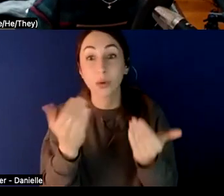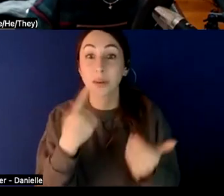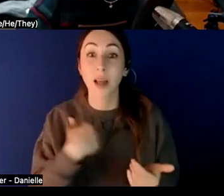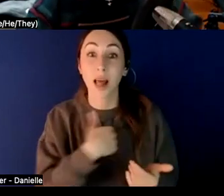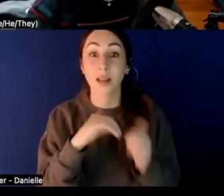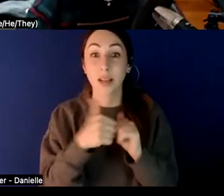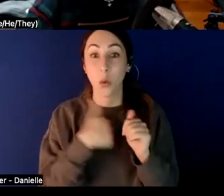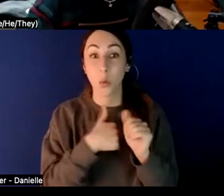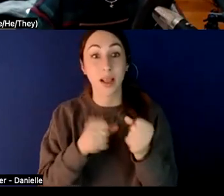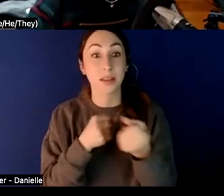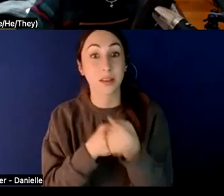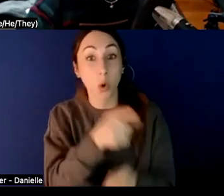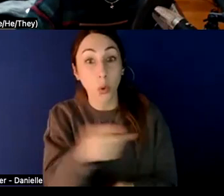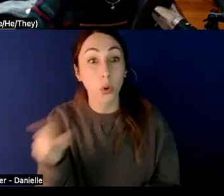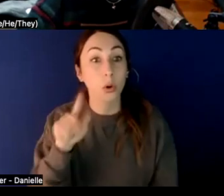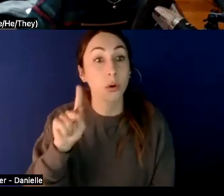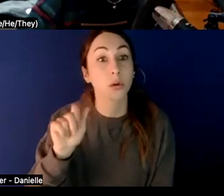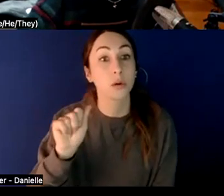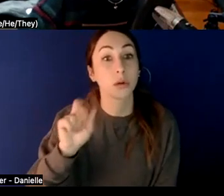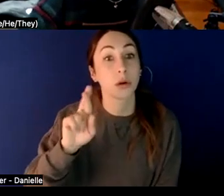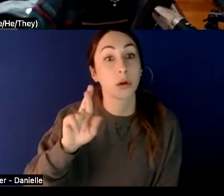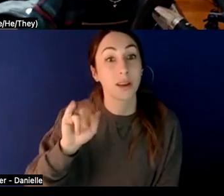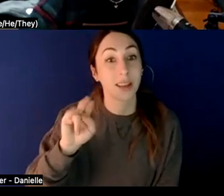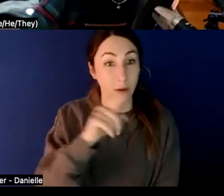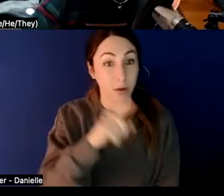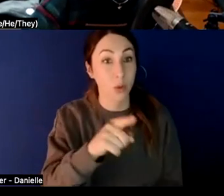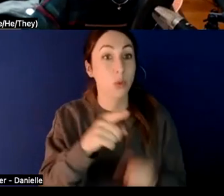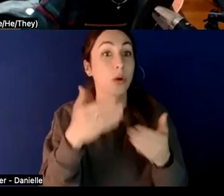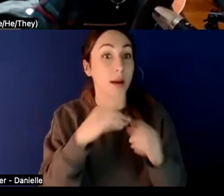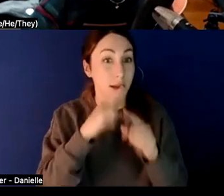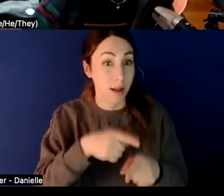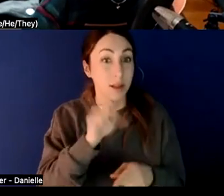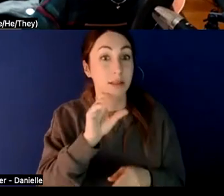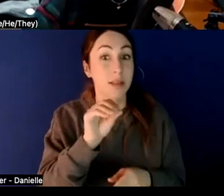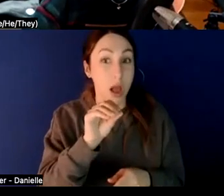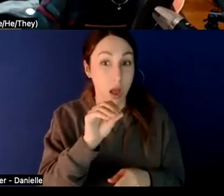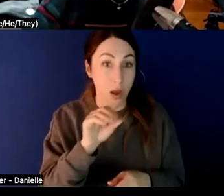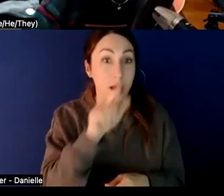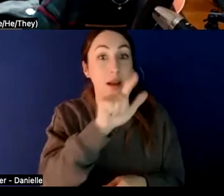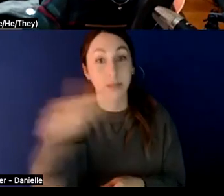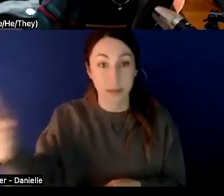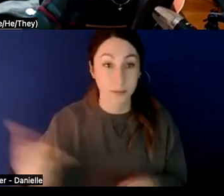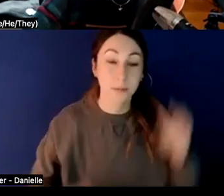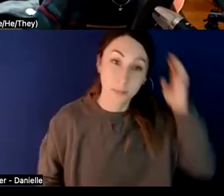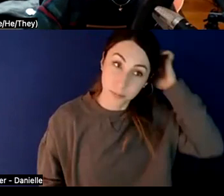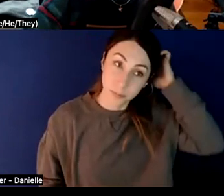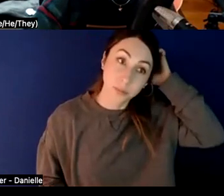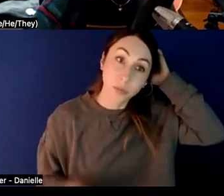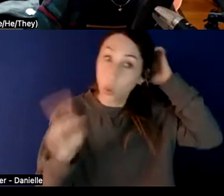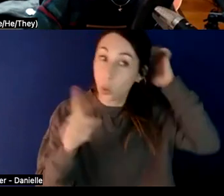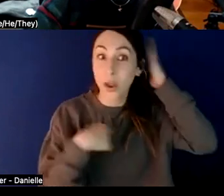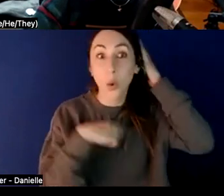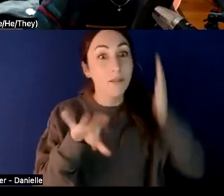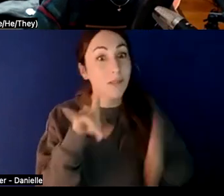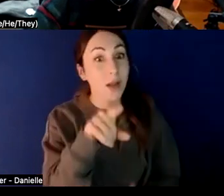you. So Karen, your mic is unmuted, so I will go with you first and we will go around the line. Where can we find you and how